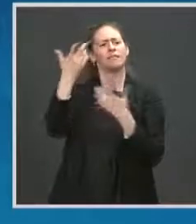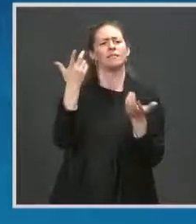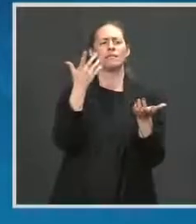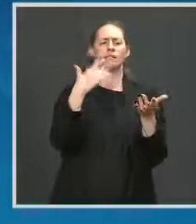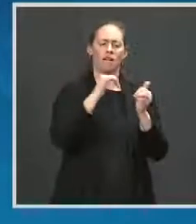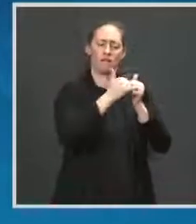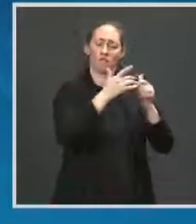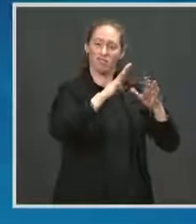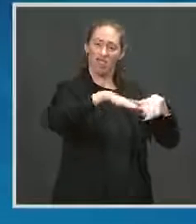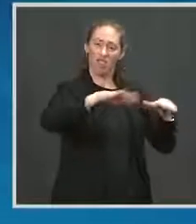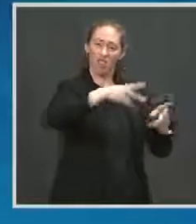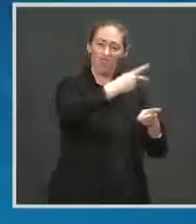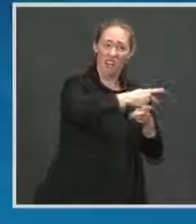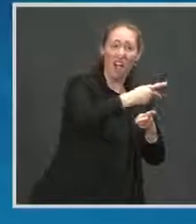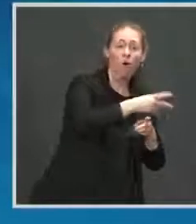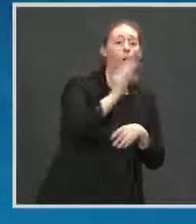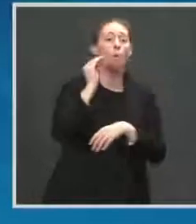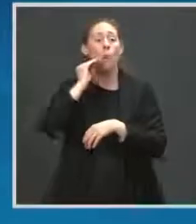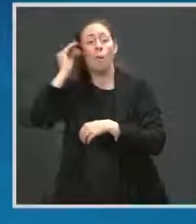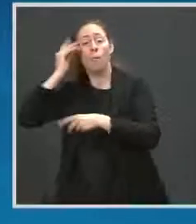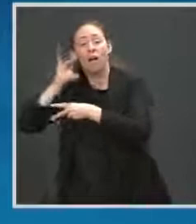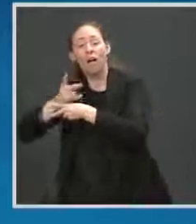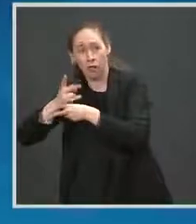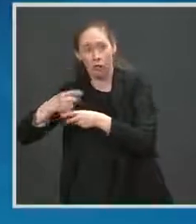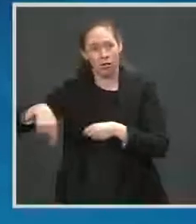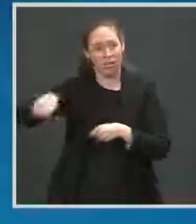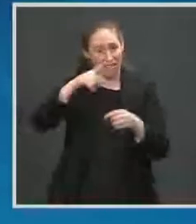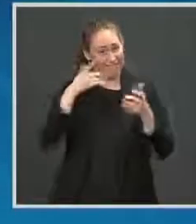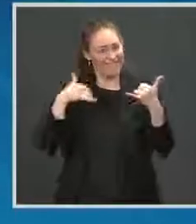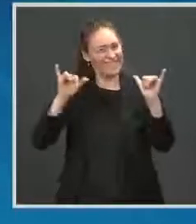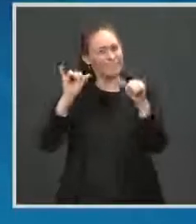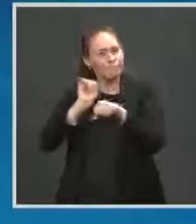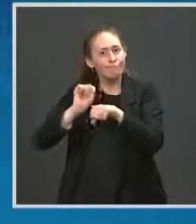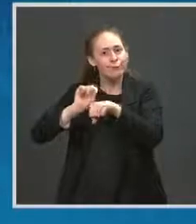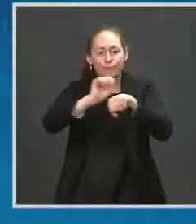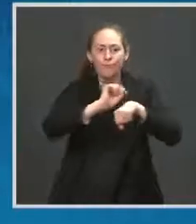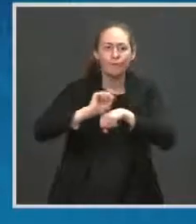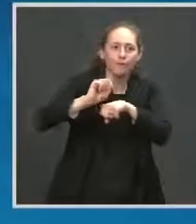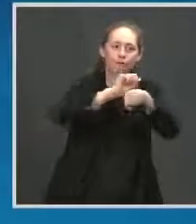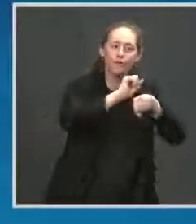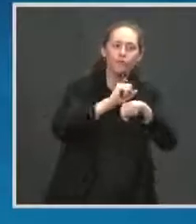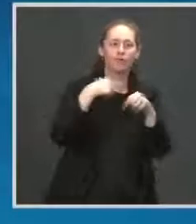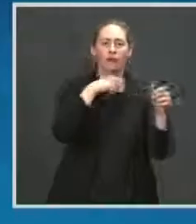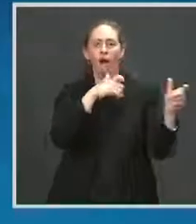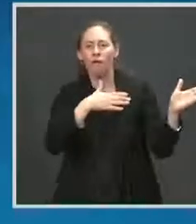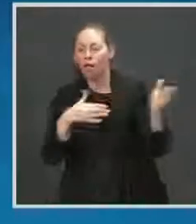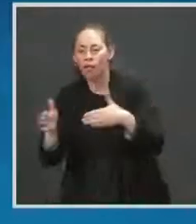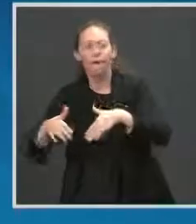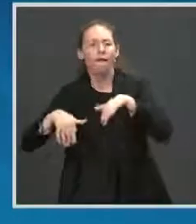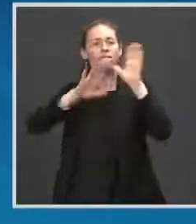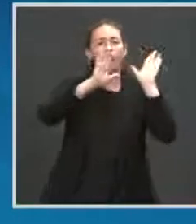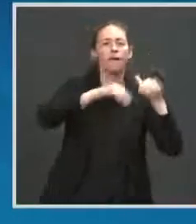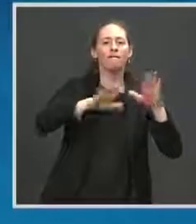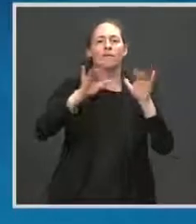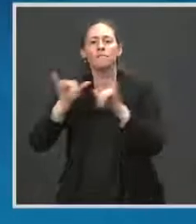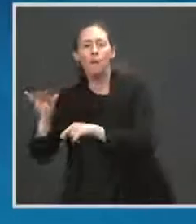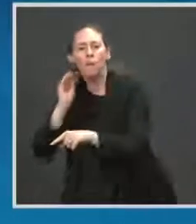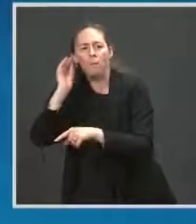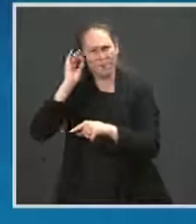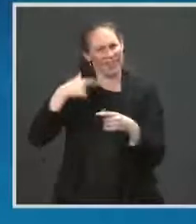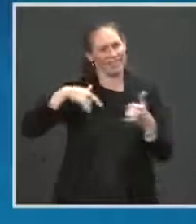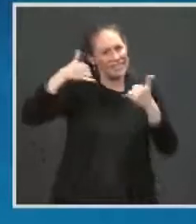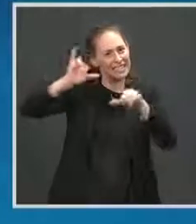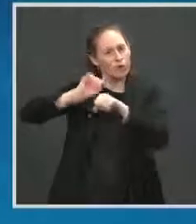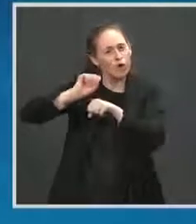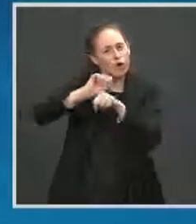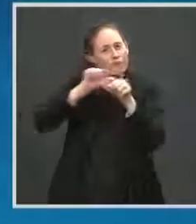care keeps us working. It keeps working people working. Just ask